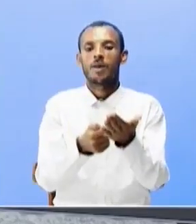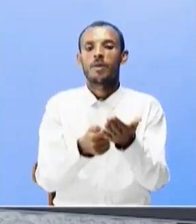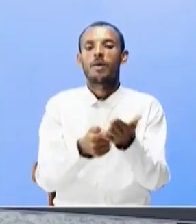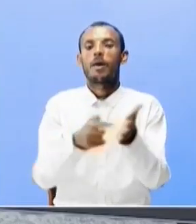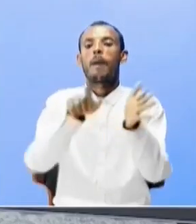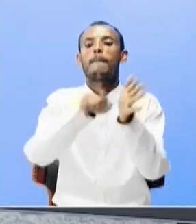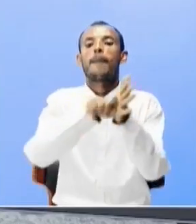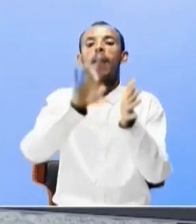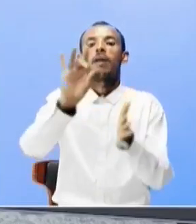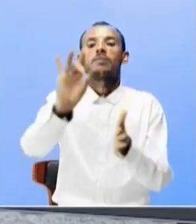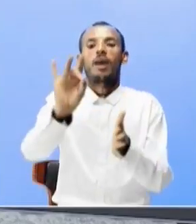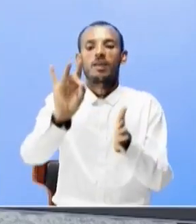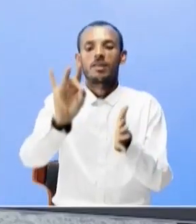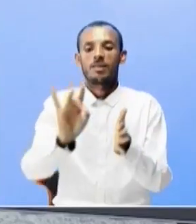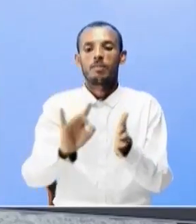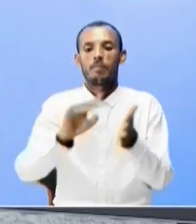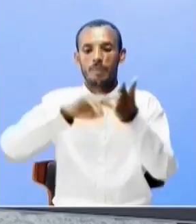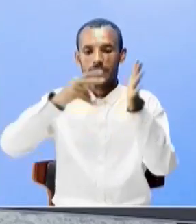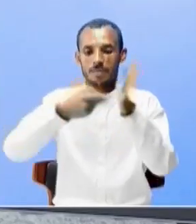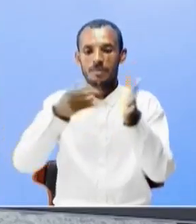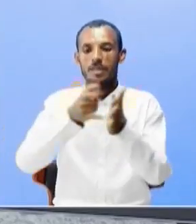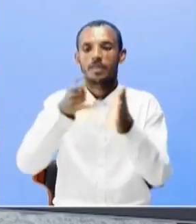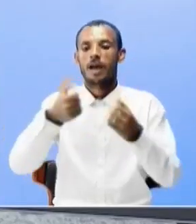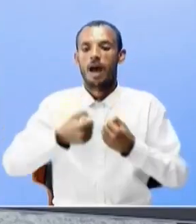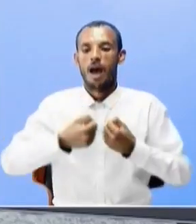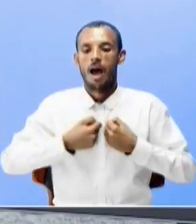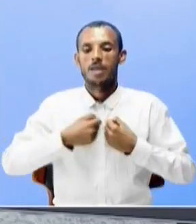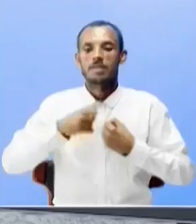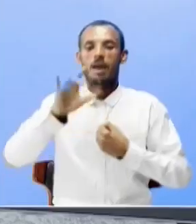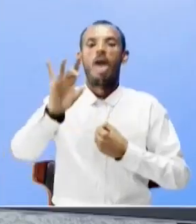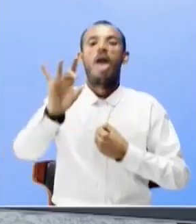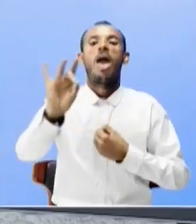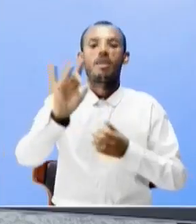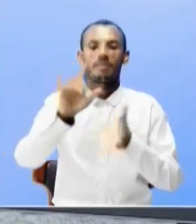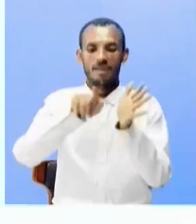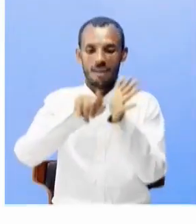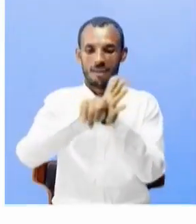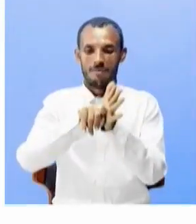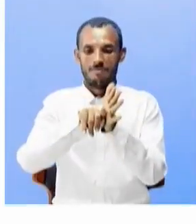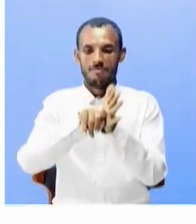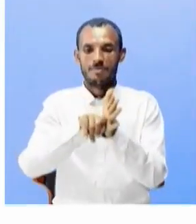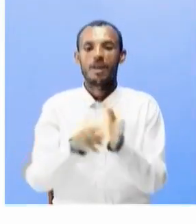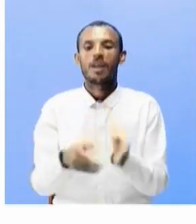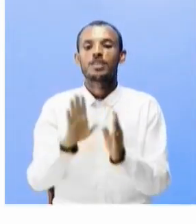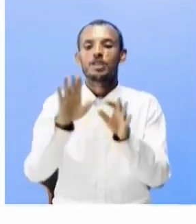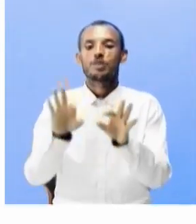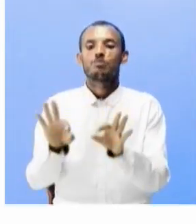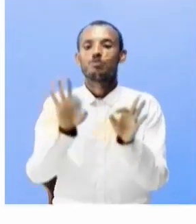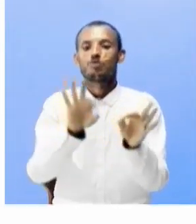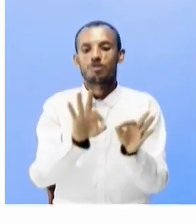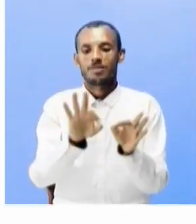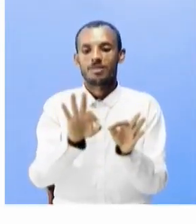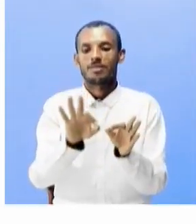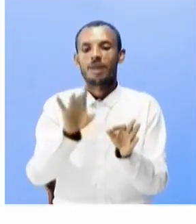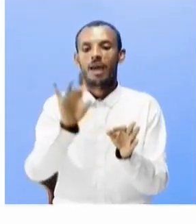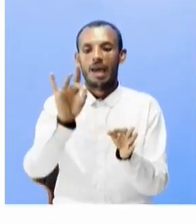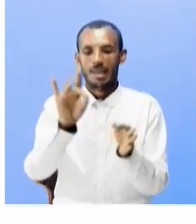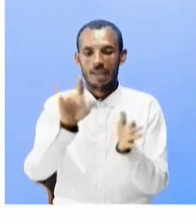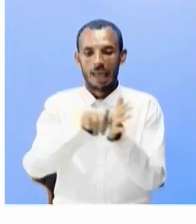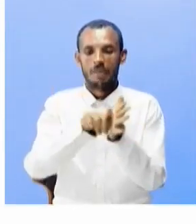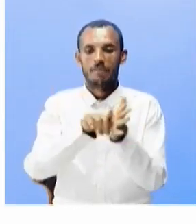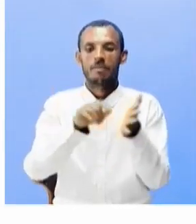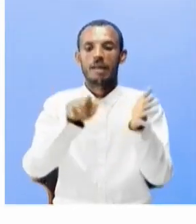minus 8 or negative 8 means it has 8 negatives. So let's put 8 negative here.